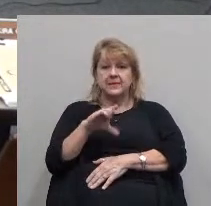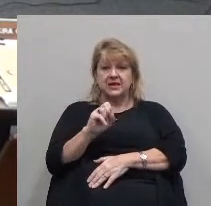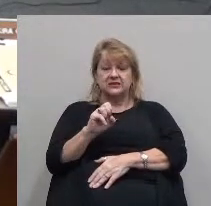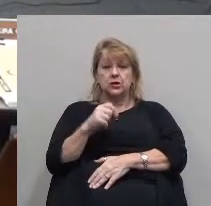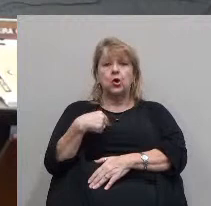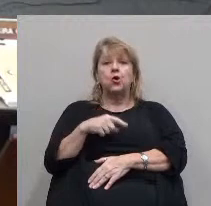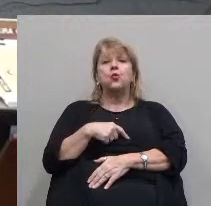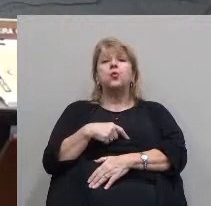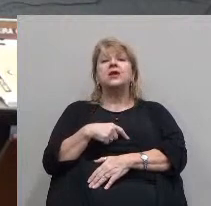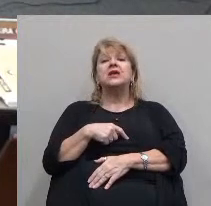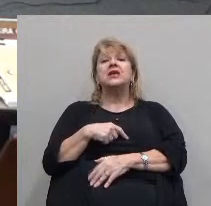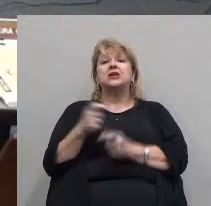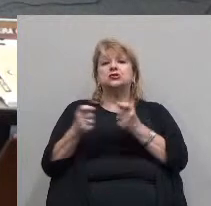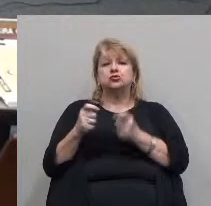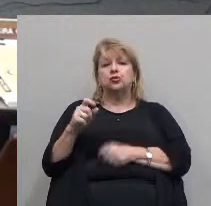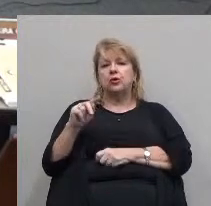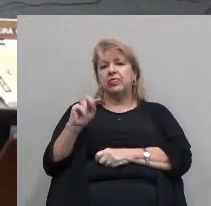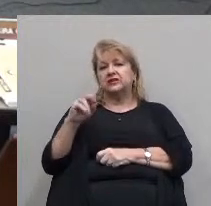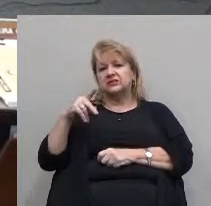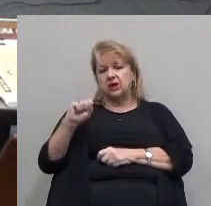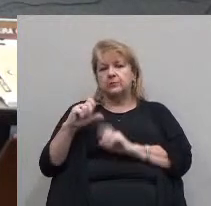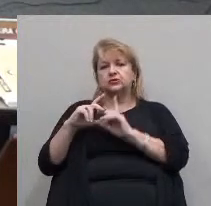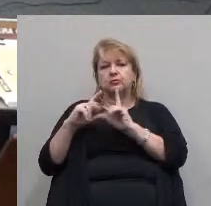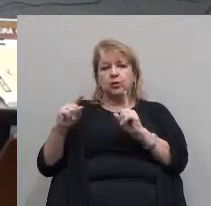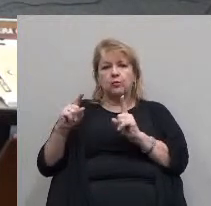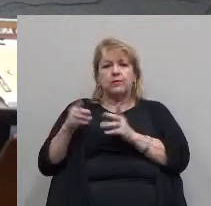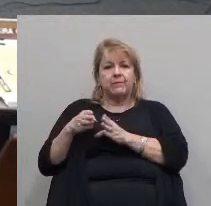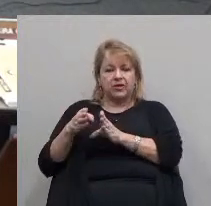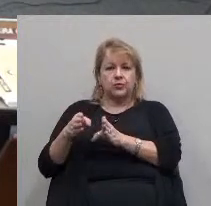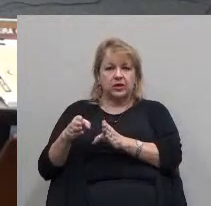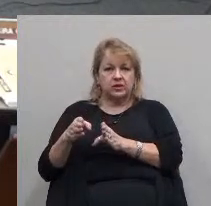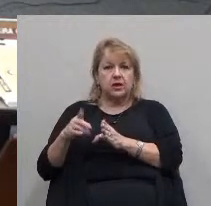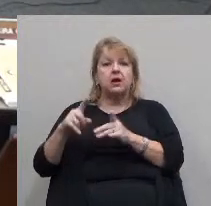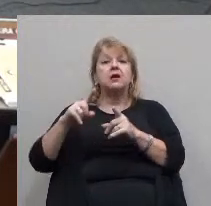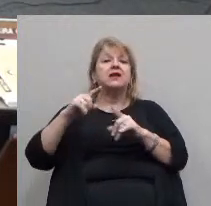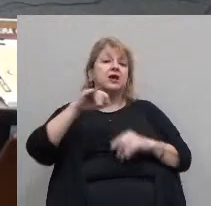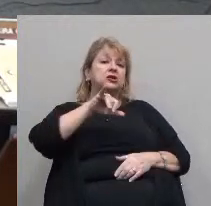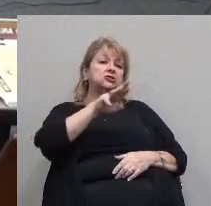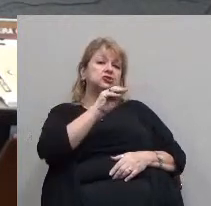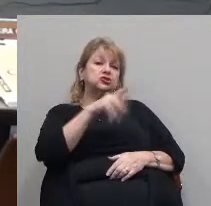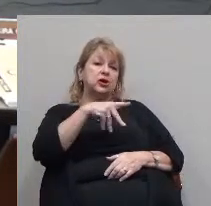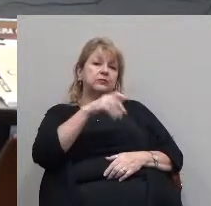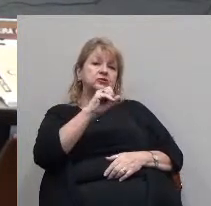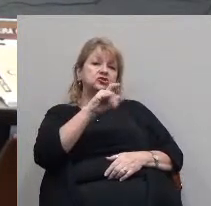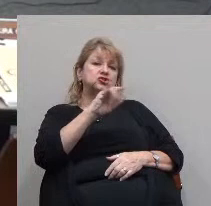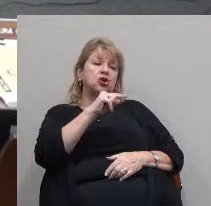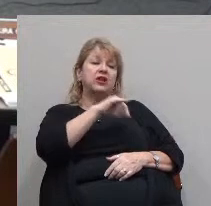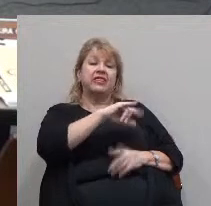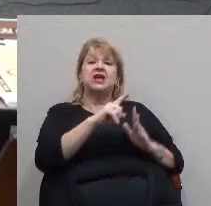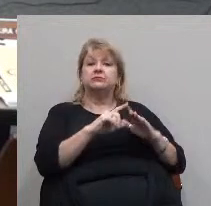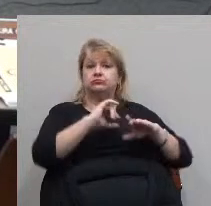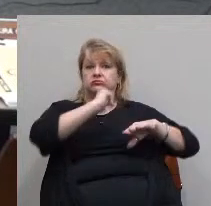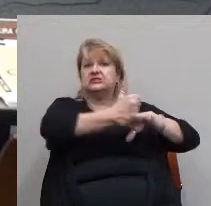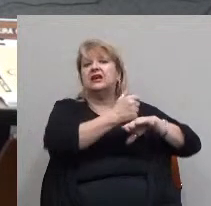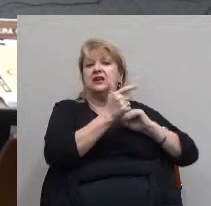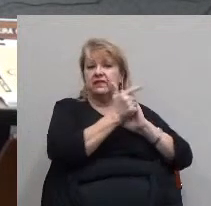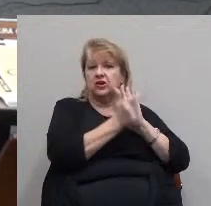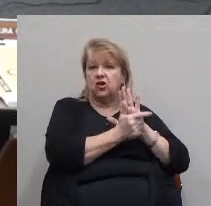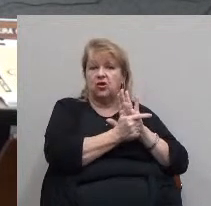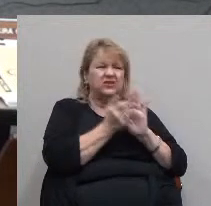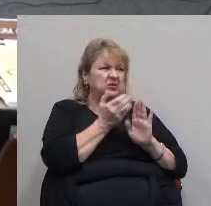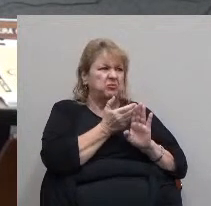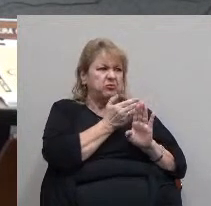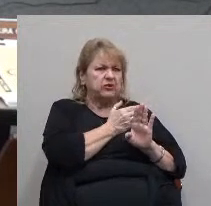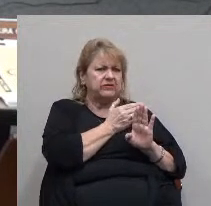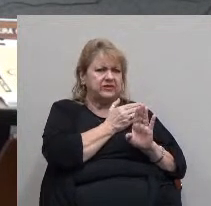TOPS diploma and Board of Regents. When it comes to the Jumpstart, that was put into law, I think during the